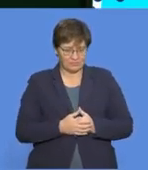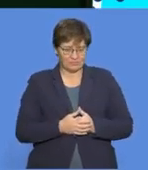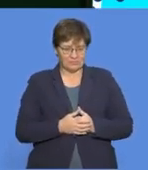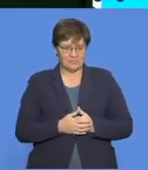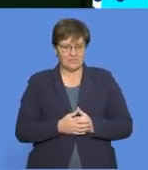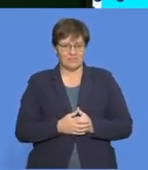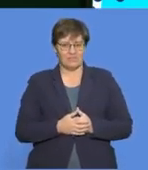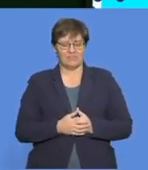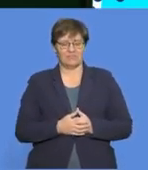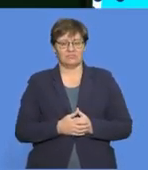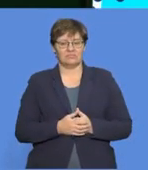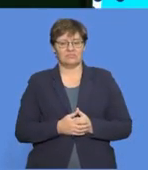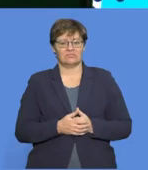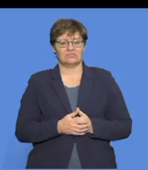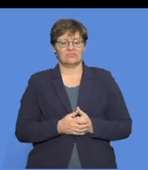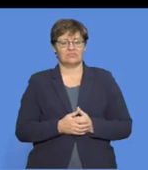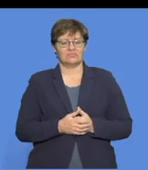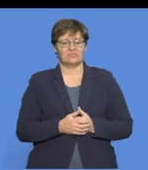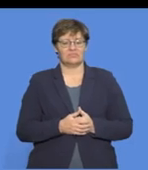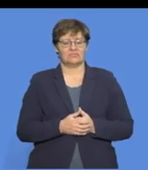be covering.